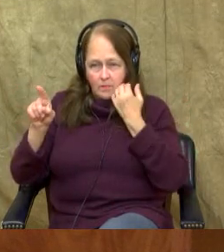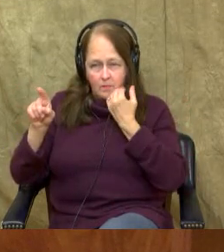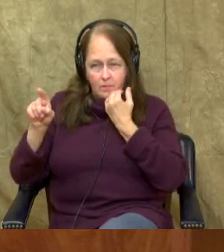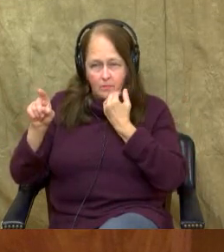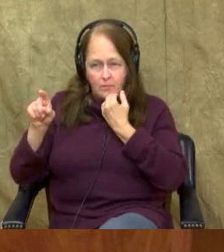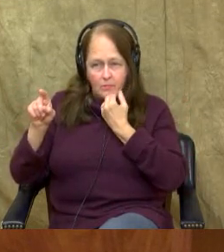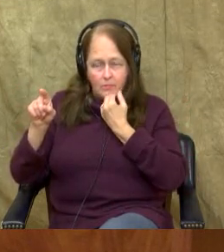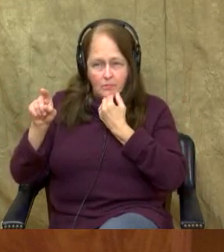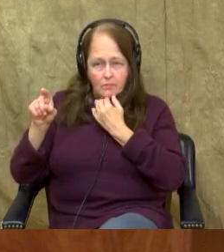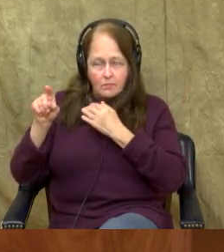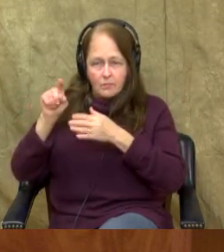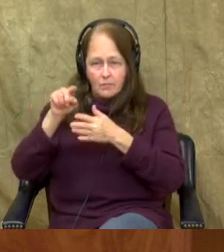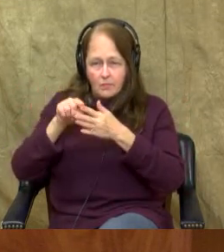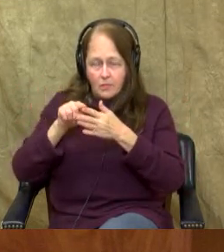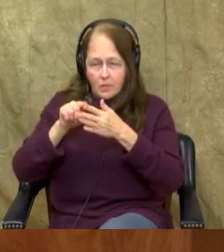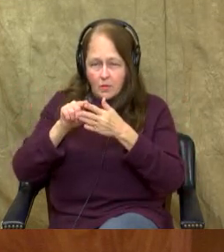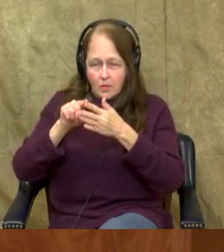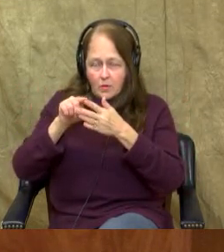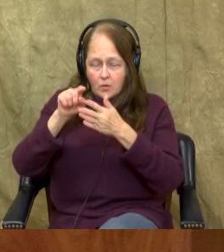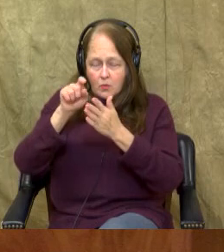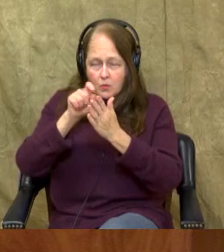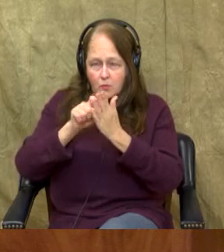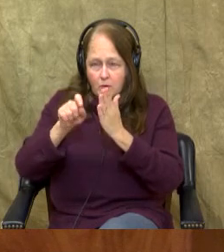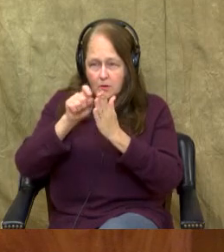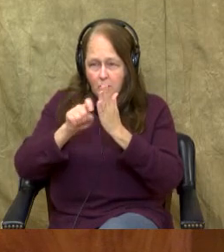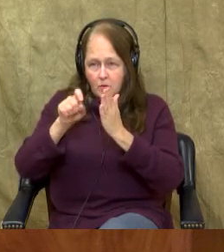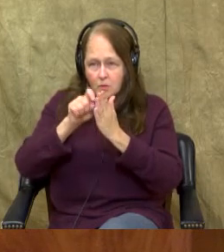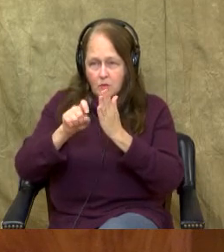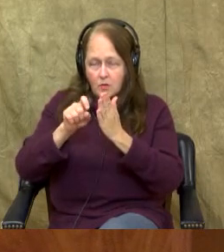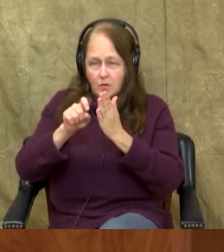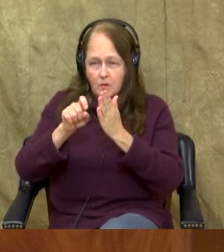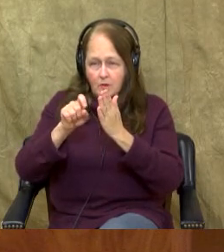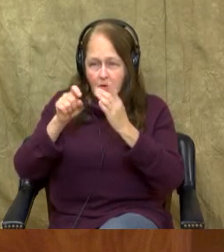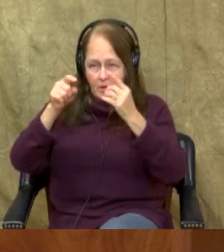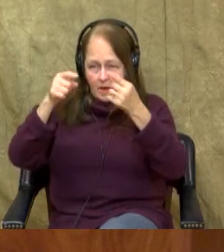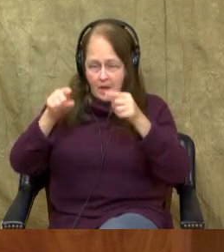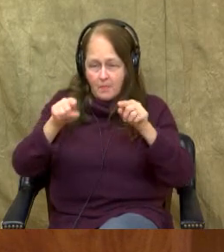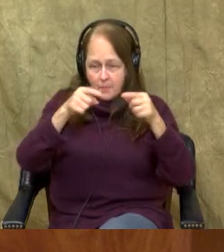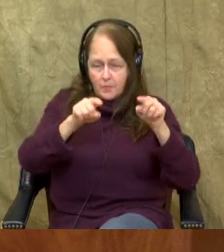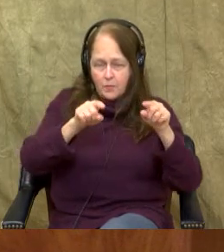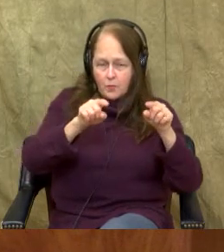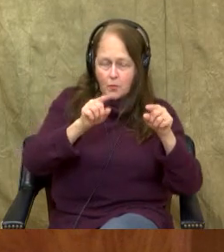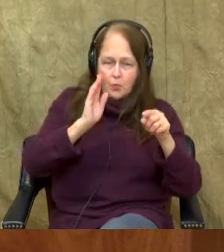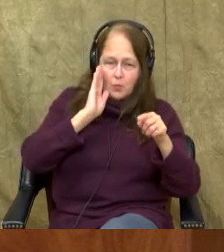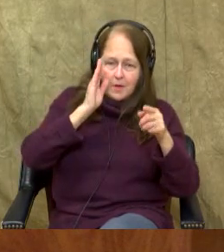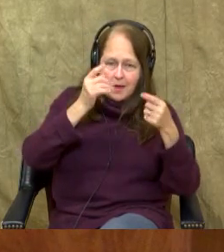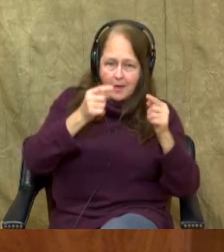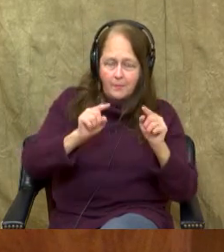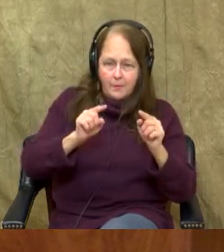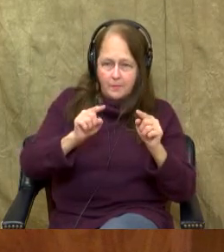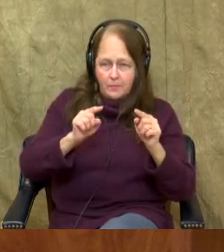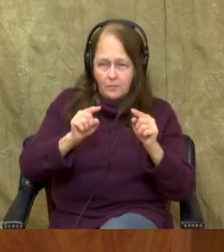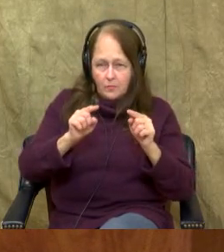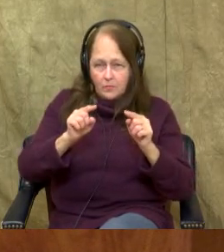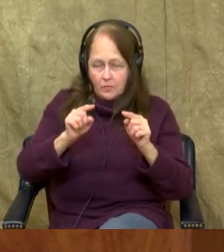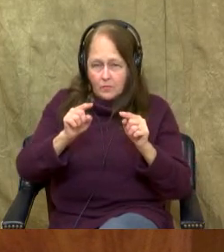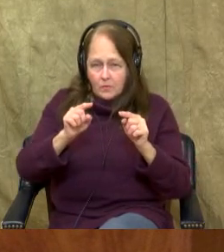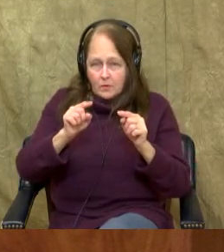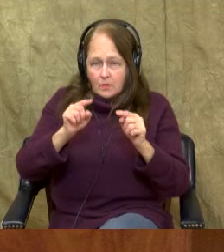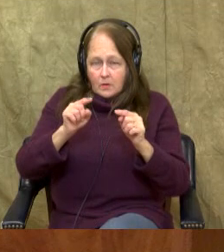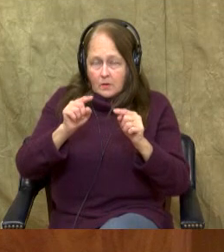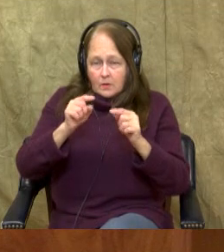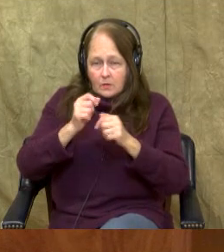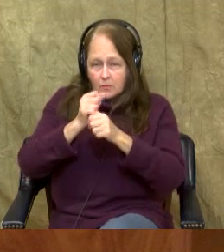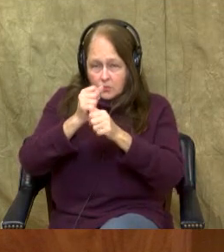Chronological order, when the passage is written in the order of how the events happened or how they will happen. The second one, cause